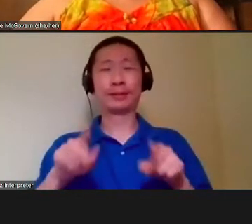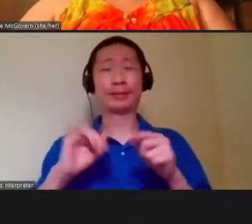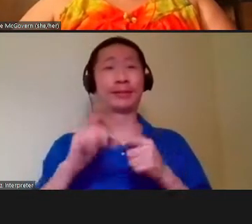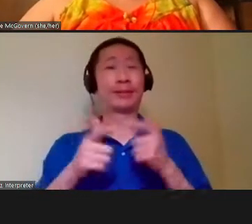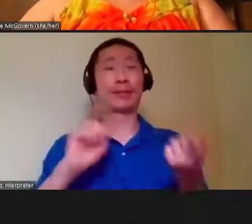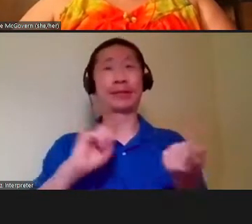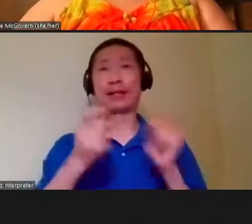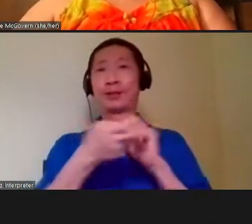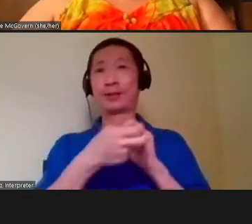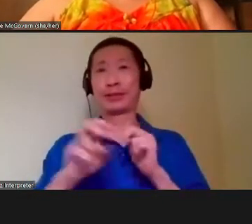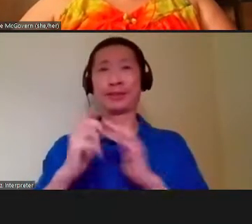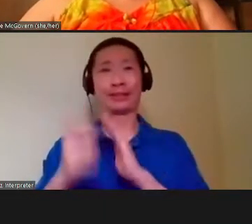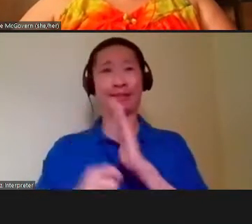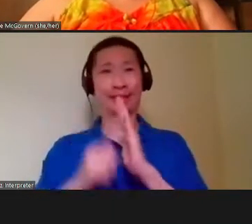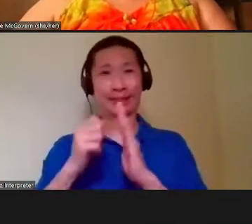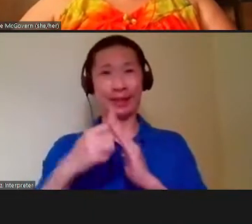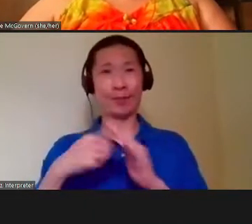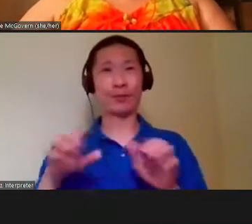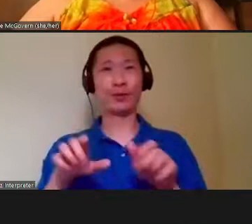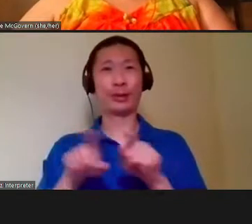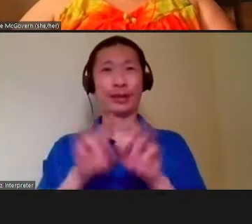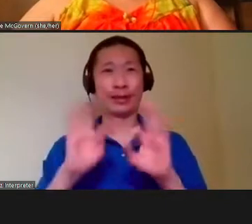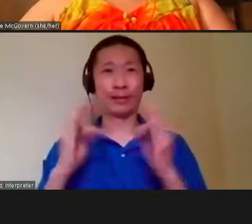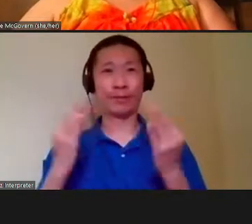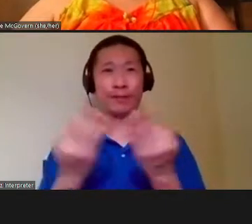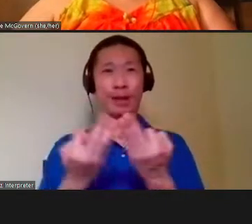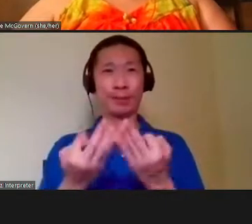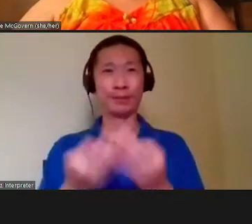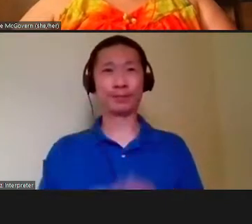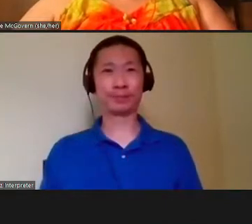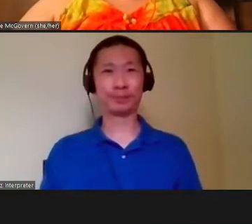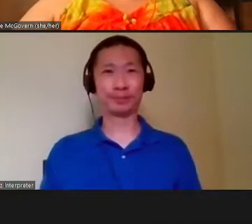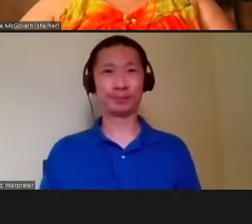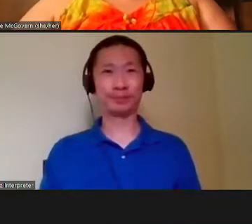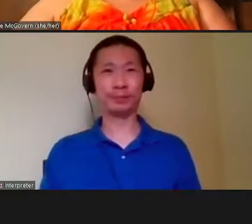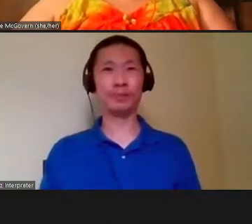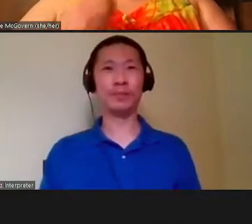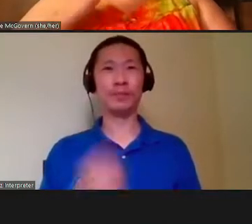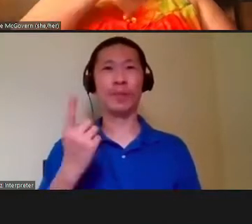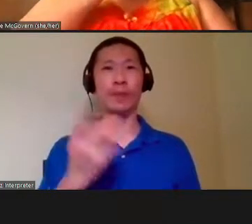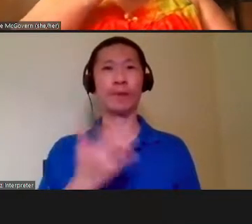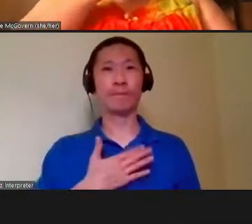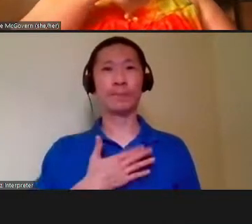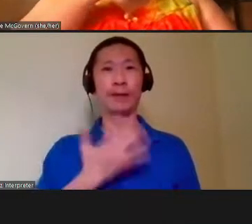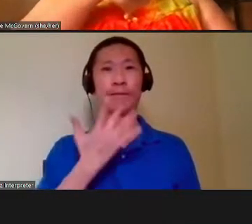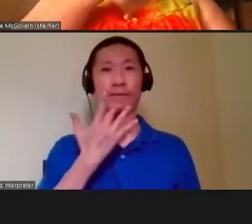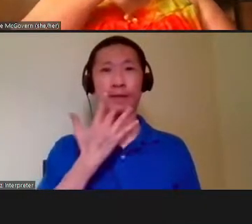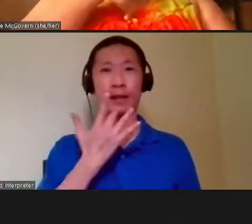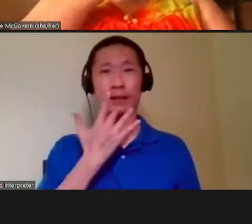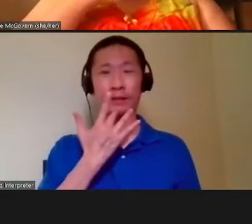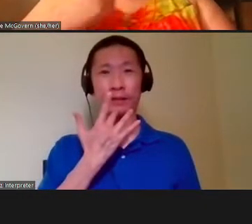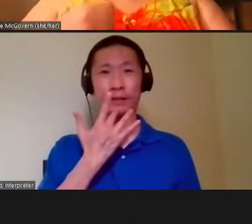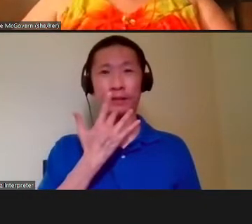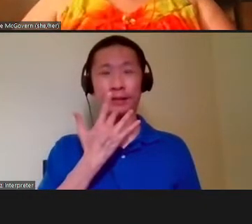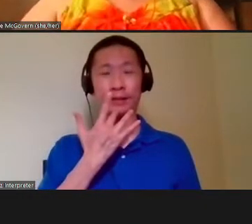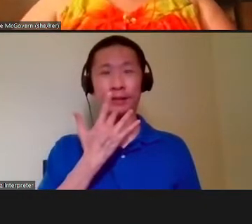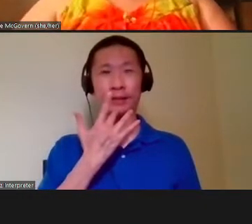transition that we're in the process of doing as a family. And one of my favorite